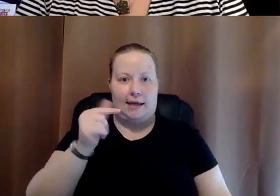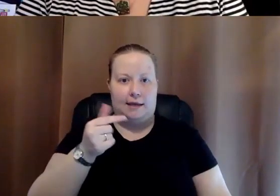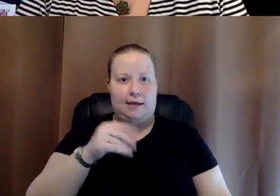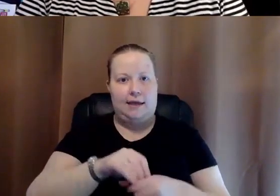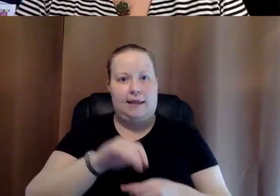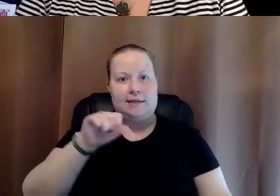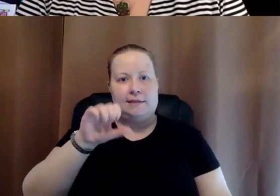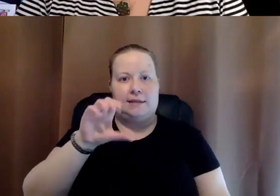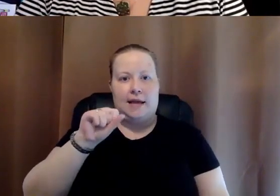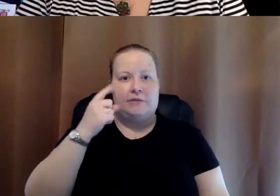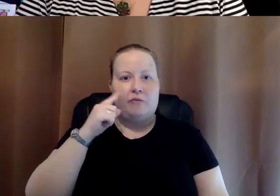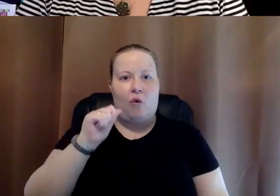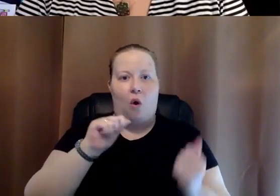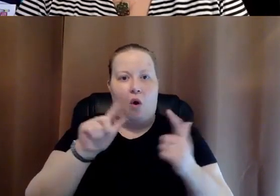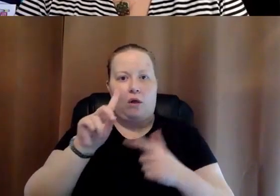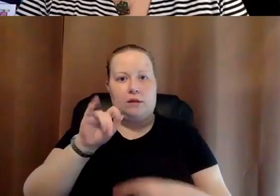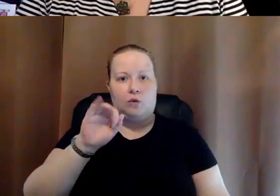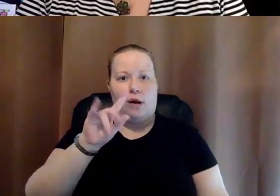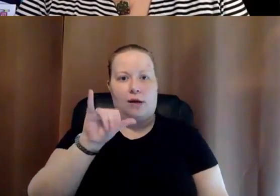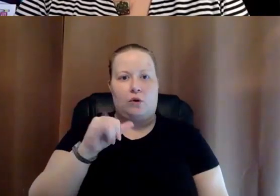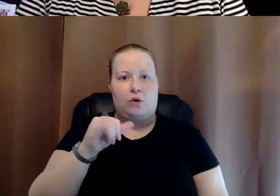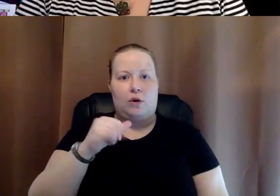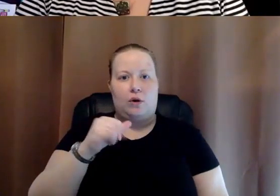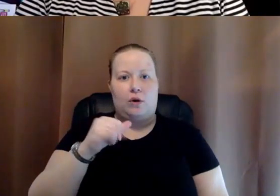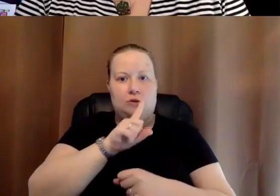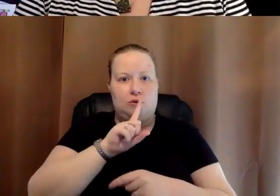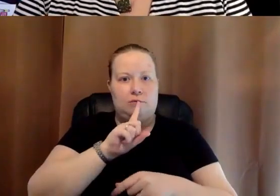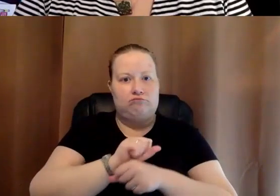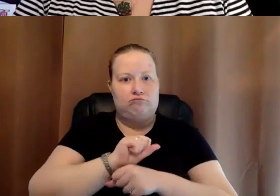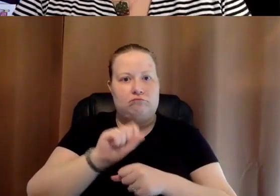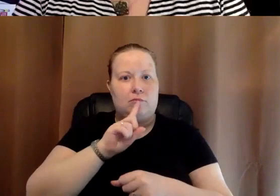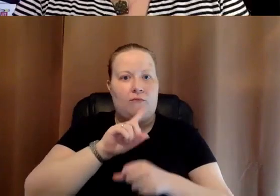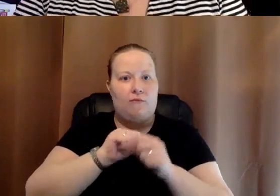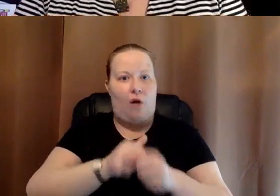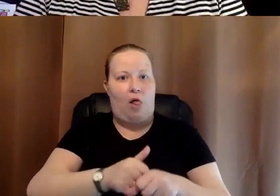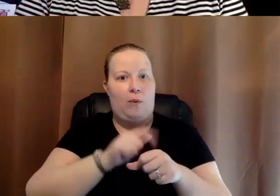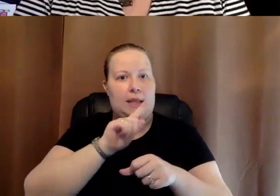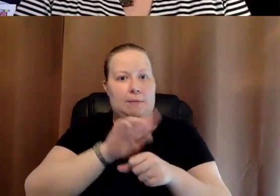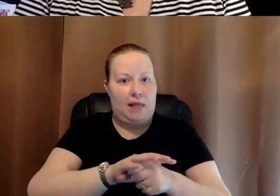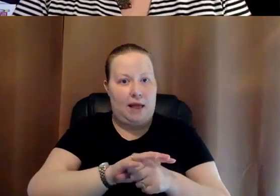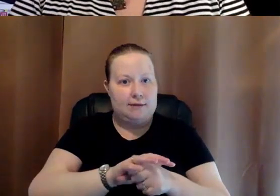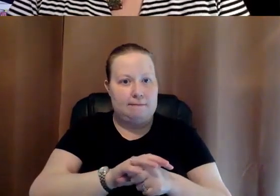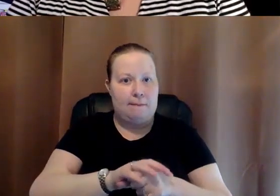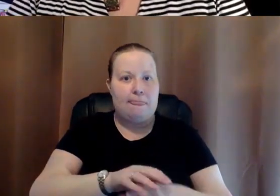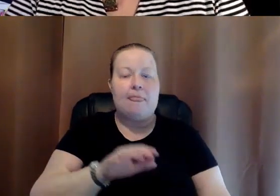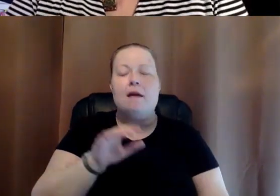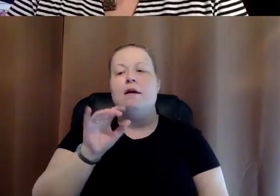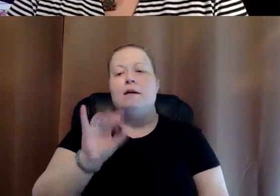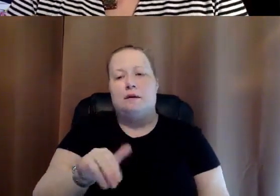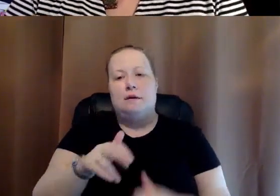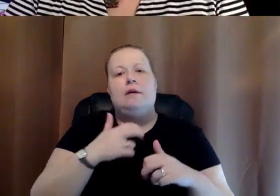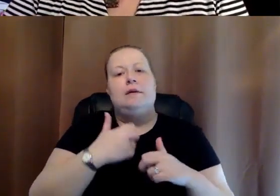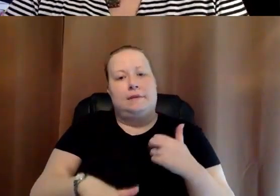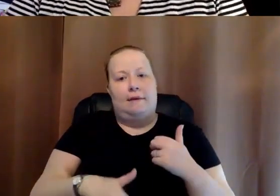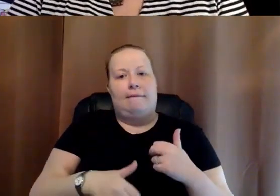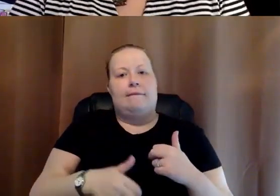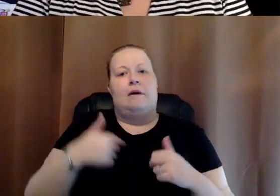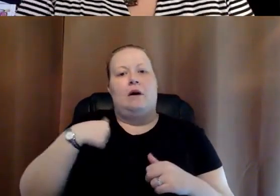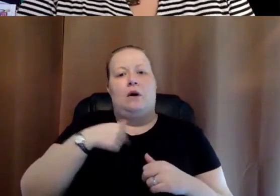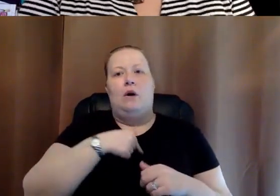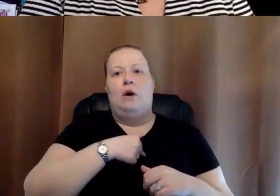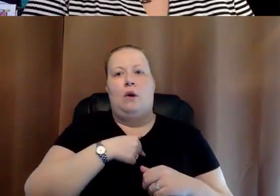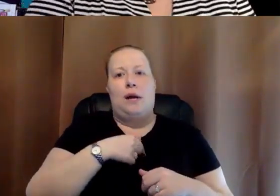directory to make sure that they're actually following the pledge? Yeah, so that is a hard one, and we're looking at